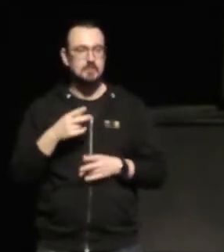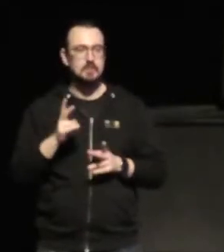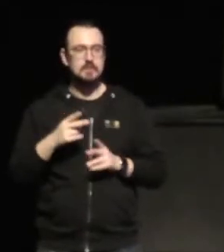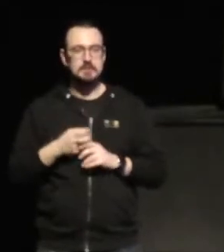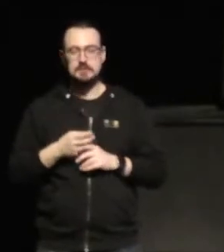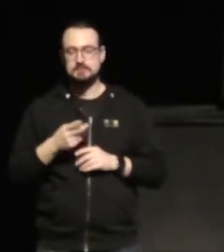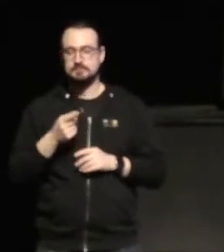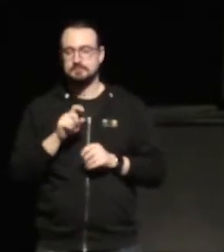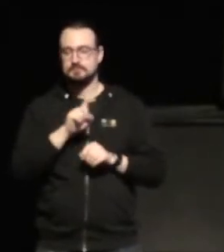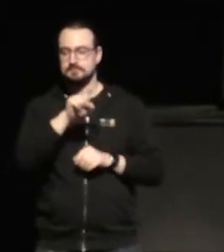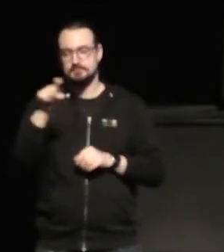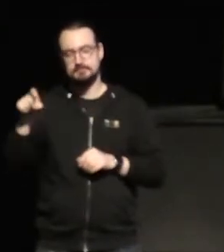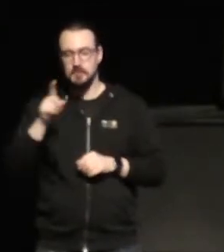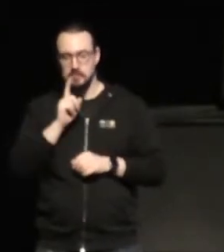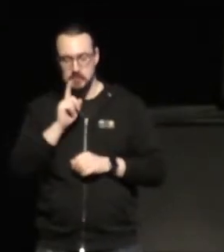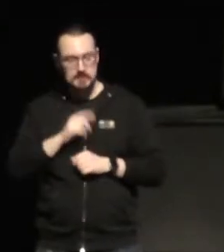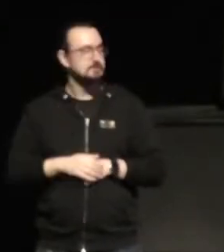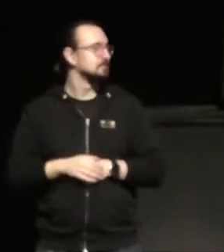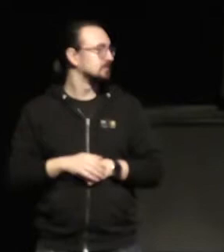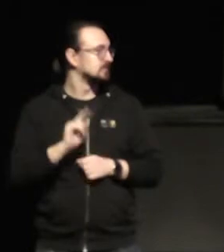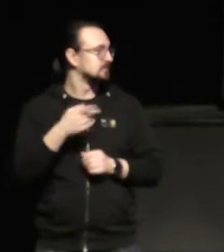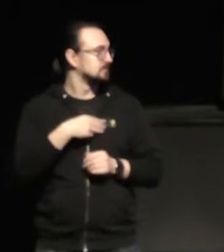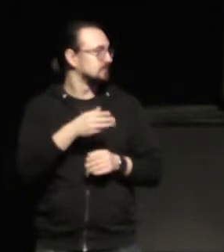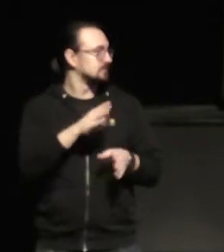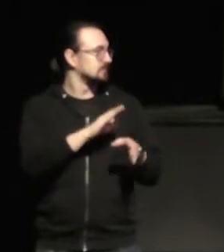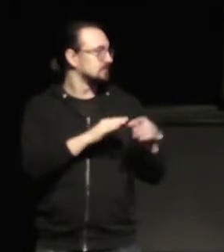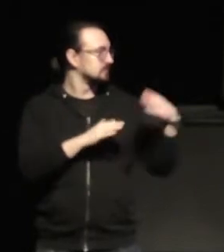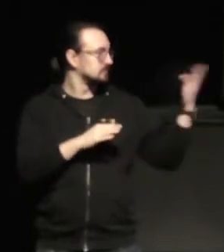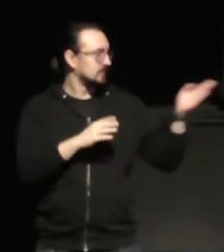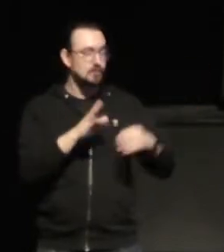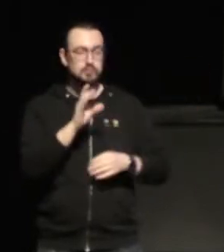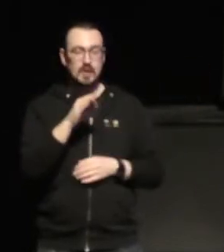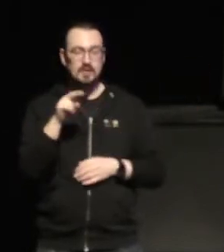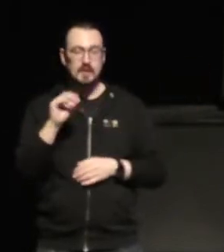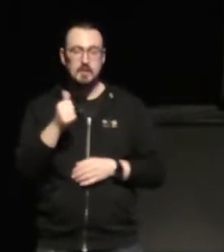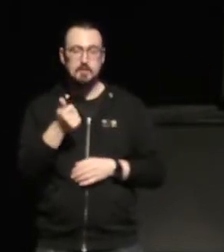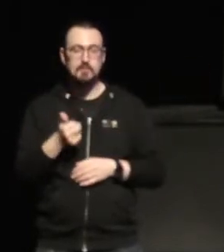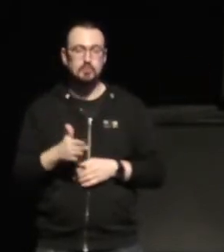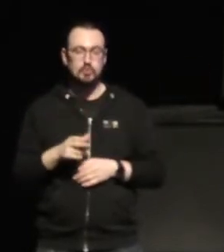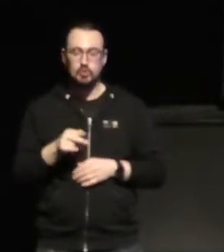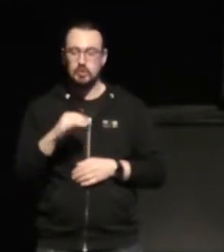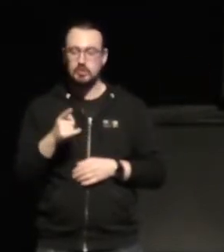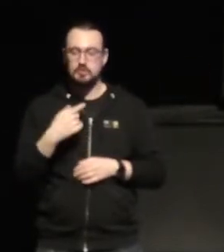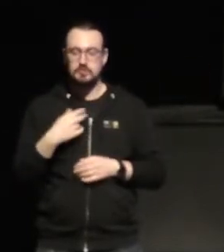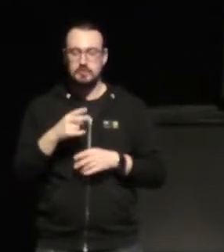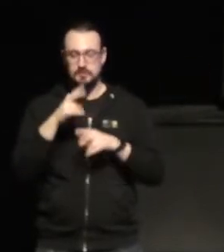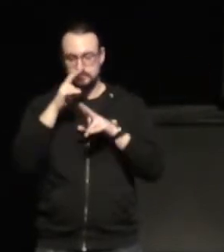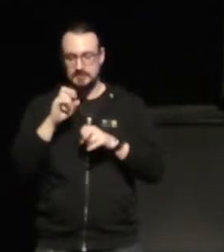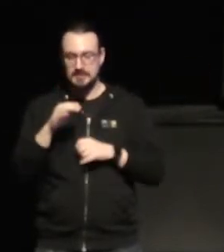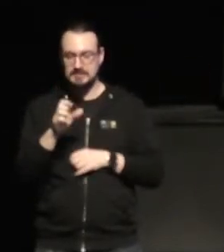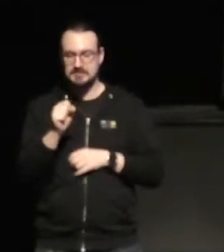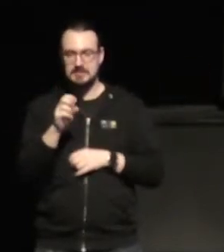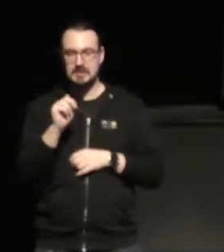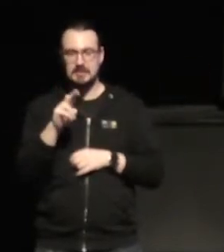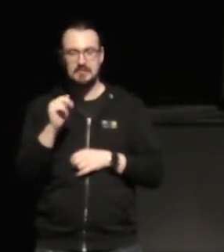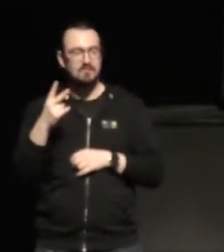Commission. And to my right, Joanna Burke, who is a researcher at the Geneva,